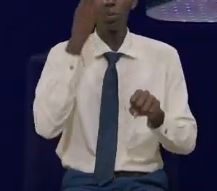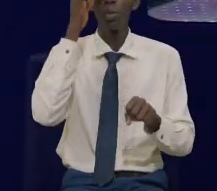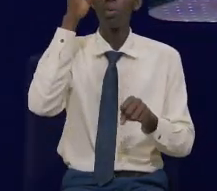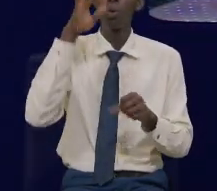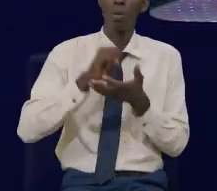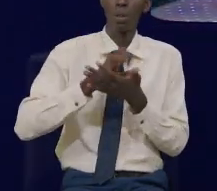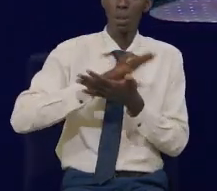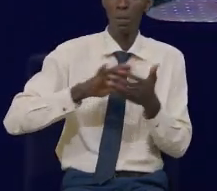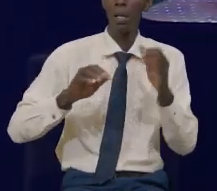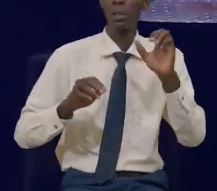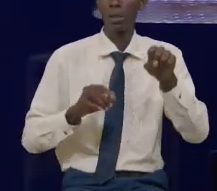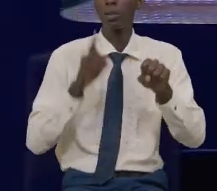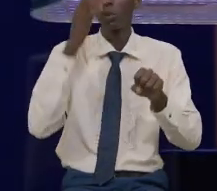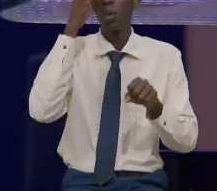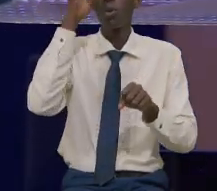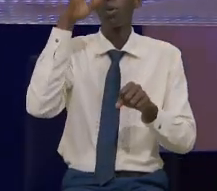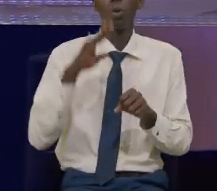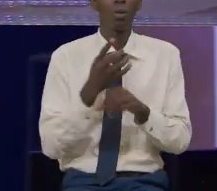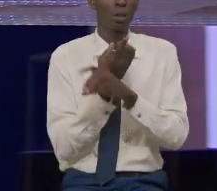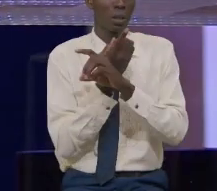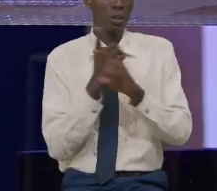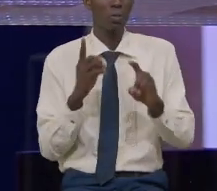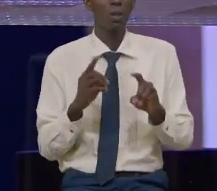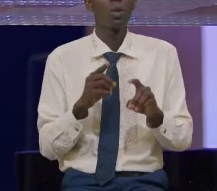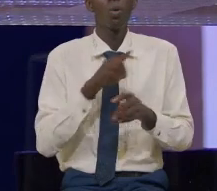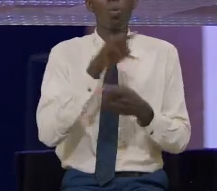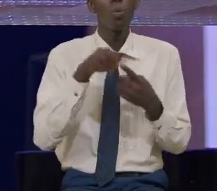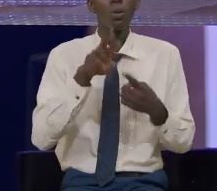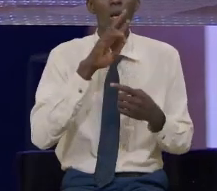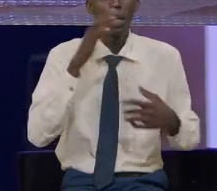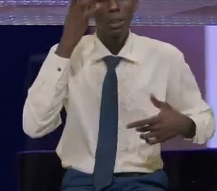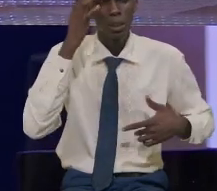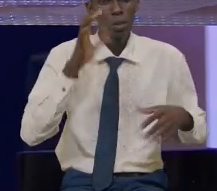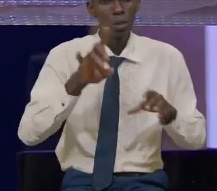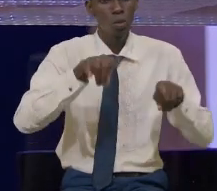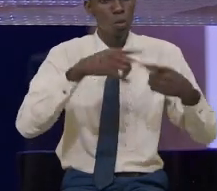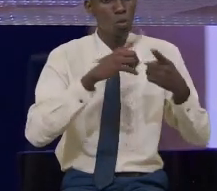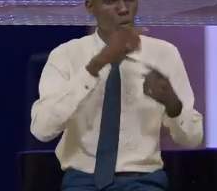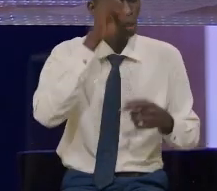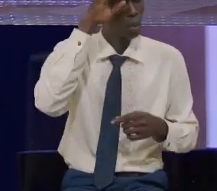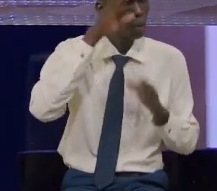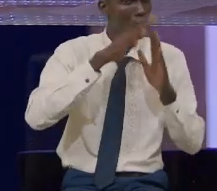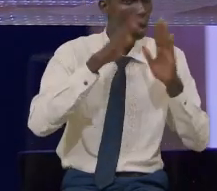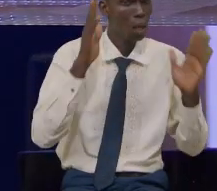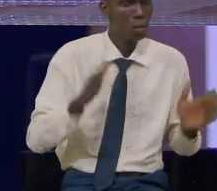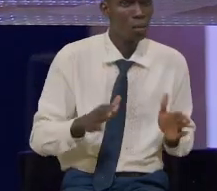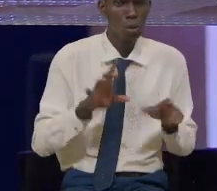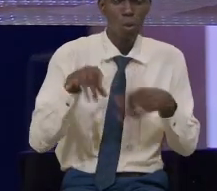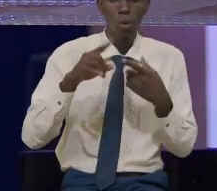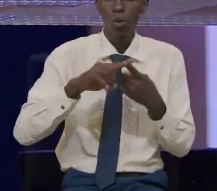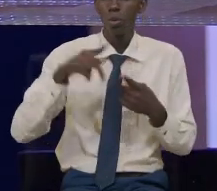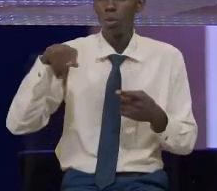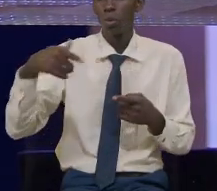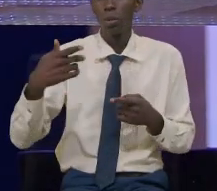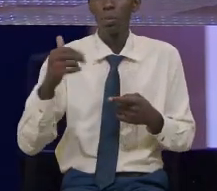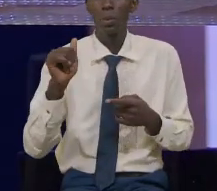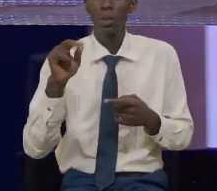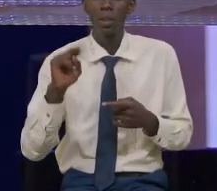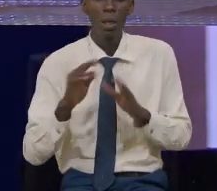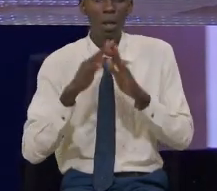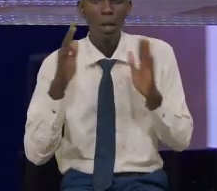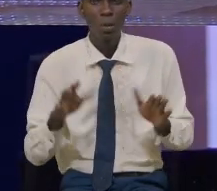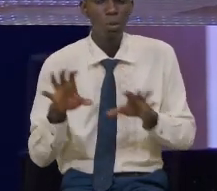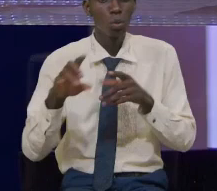God delivers. When you're sick, do you go to the herbalist? Do you go to the pagans? Do you go to the